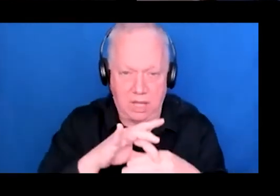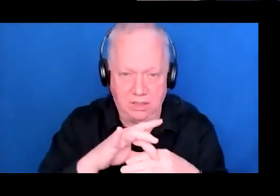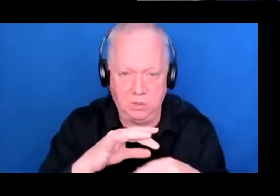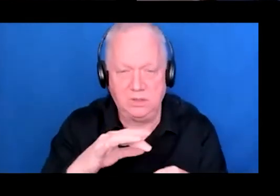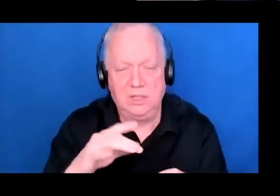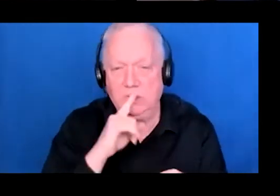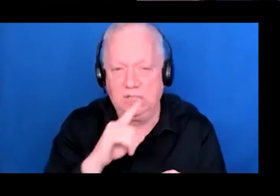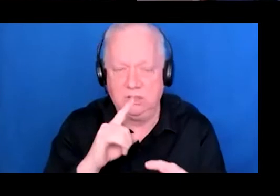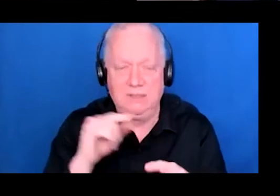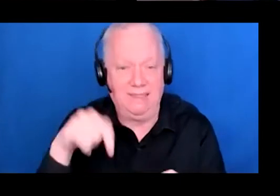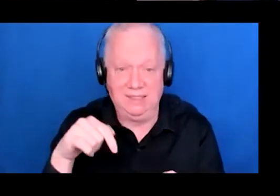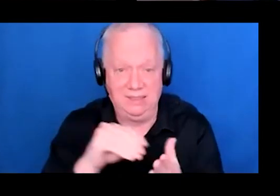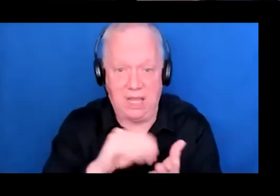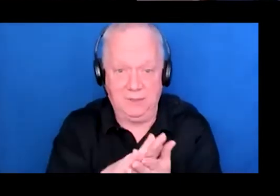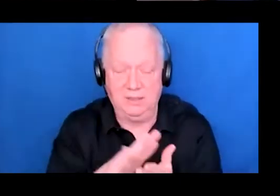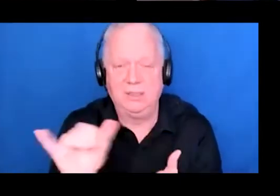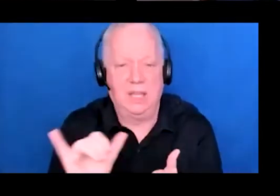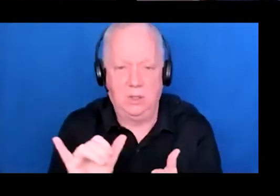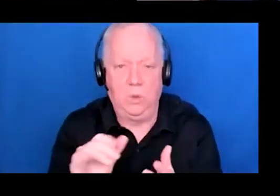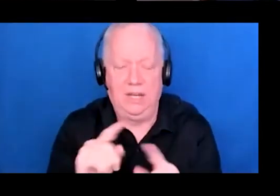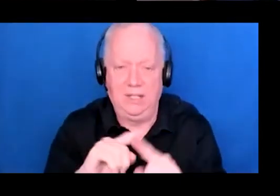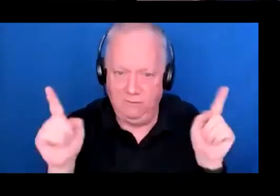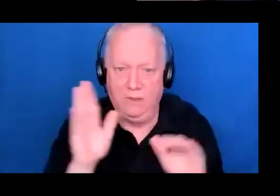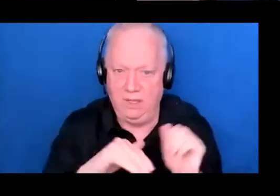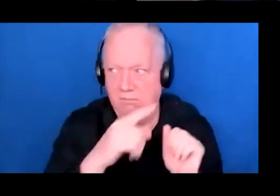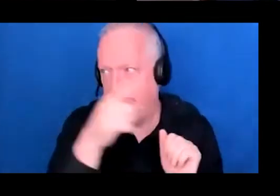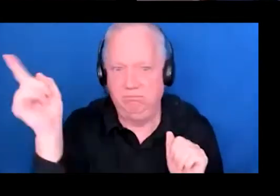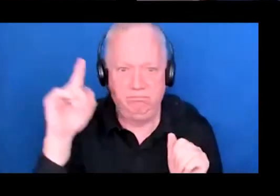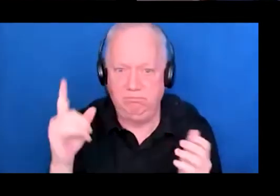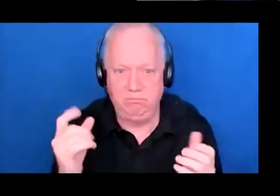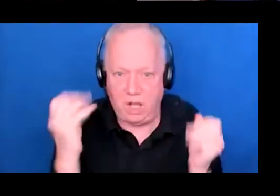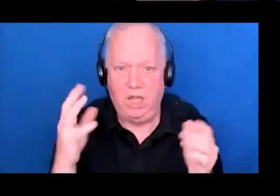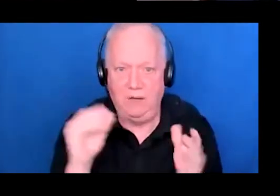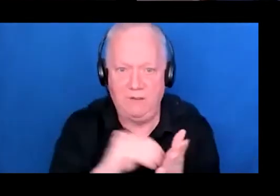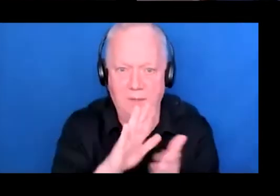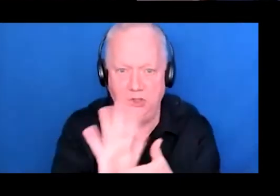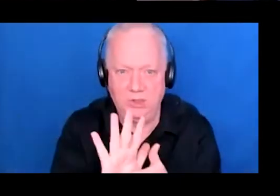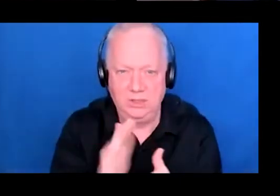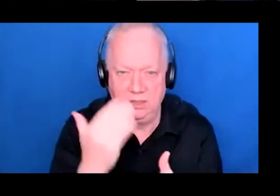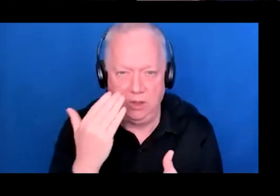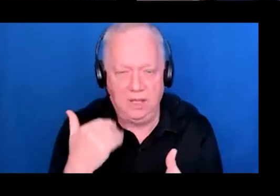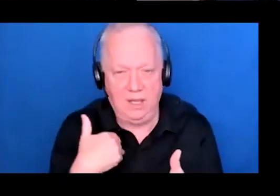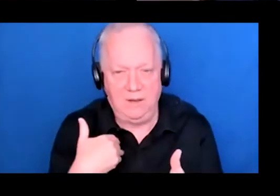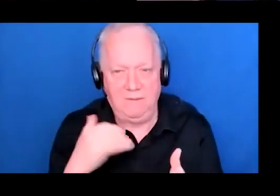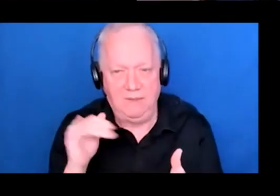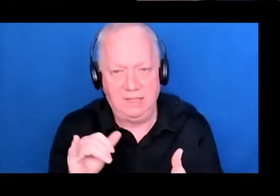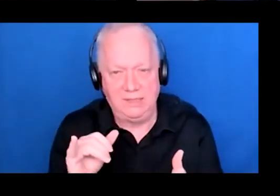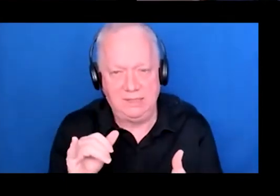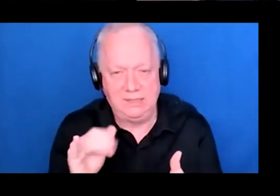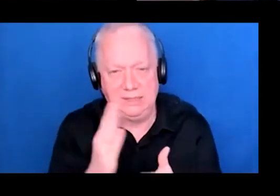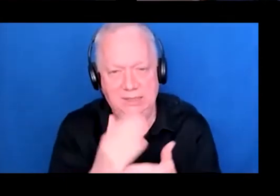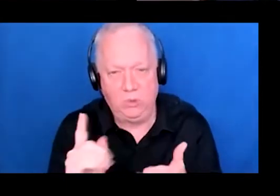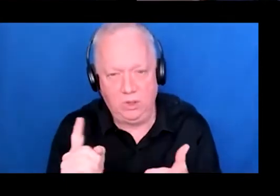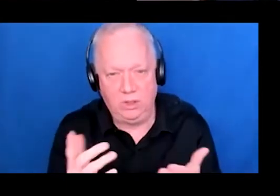it's this doc is like way different than a lot of docs. You know, they have this scene